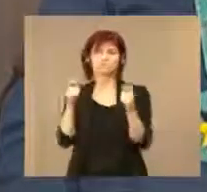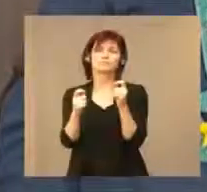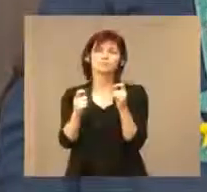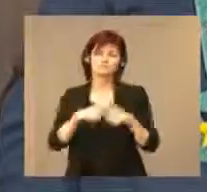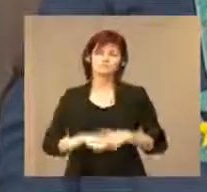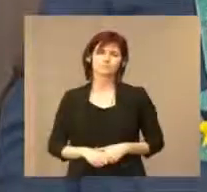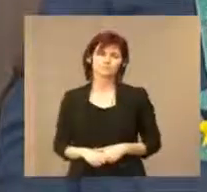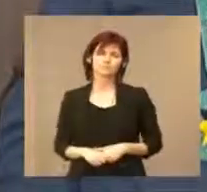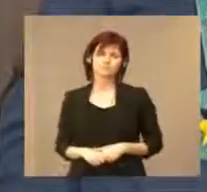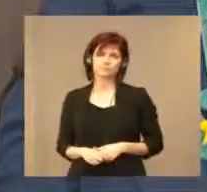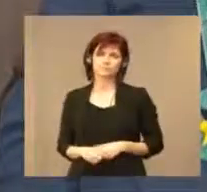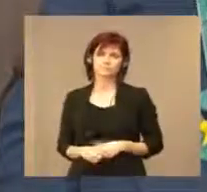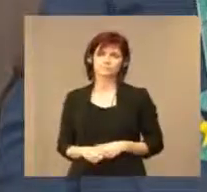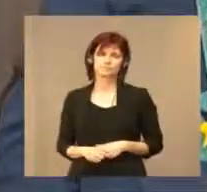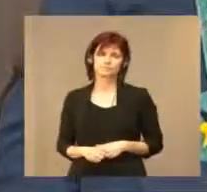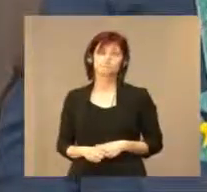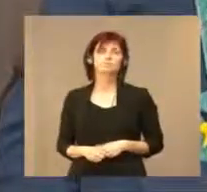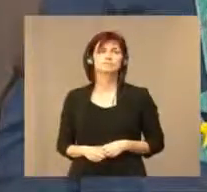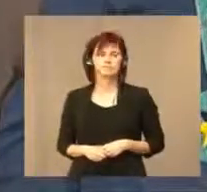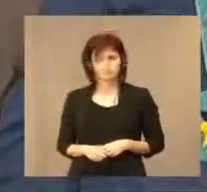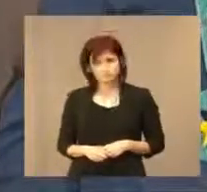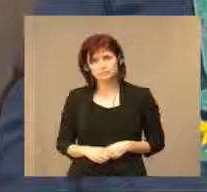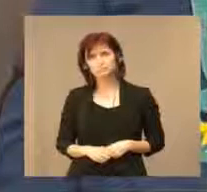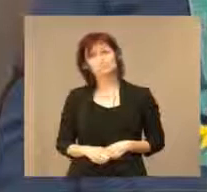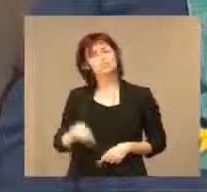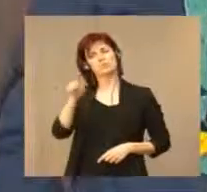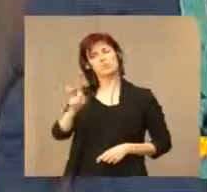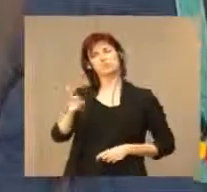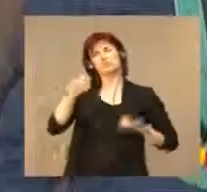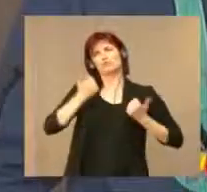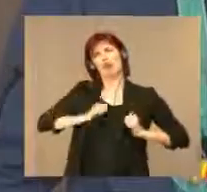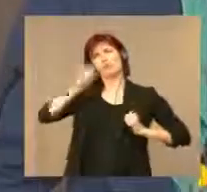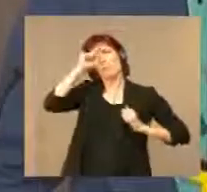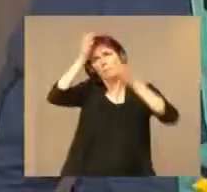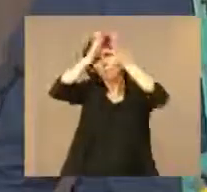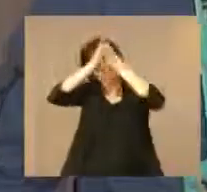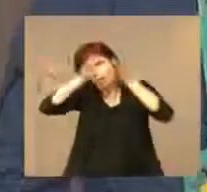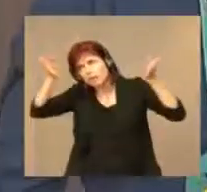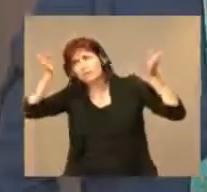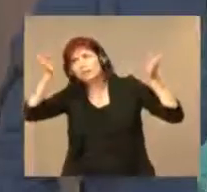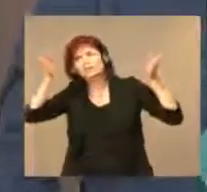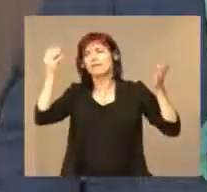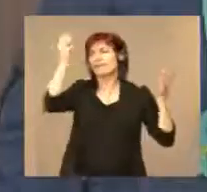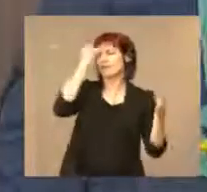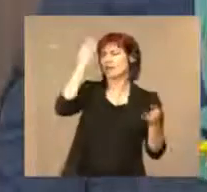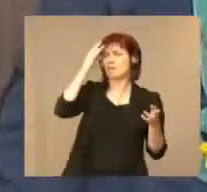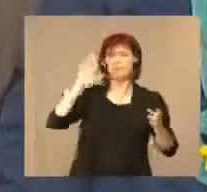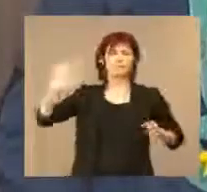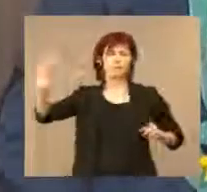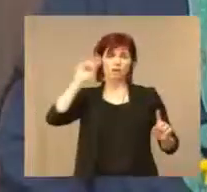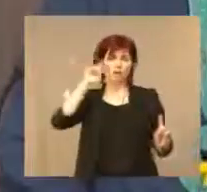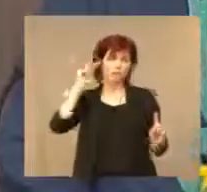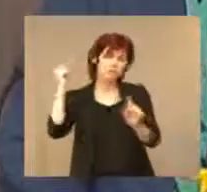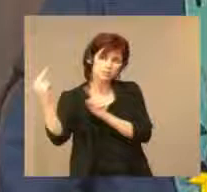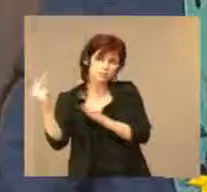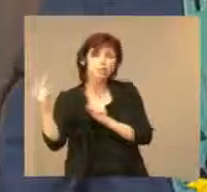I believe, a collective responsibility to make that effort to think differently, to think outside the box, to look at people